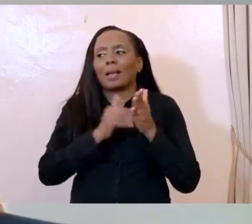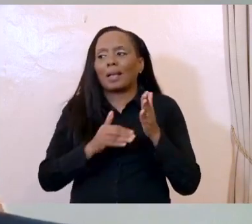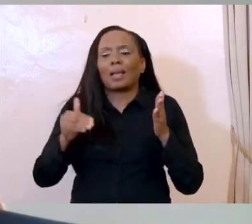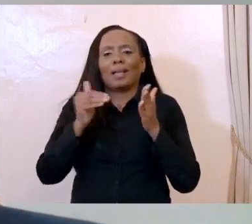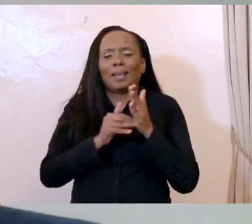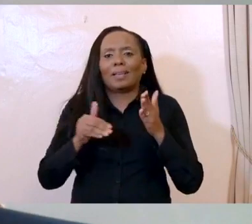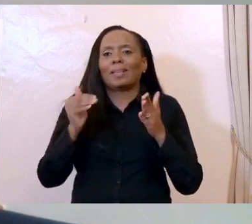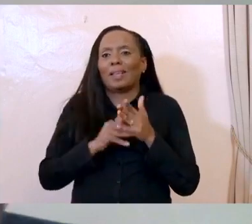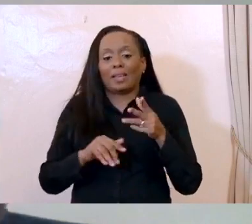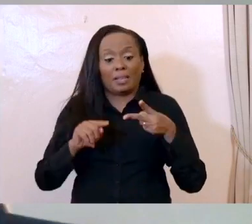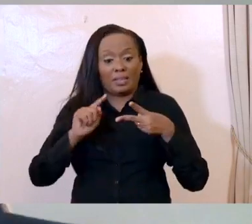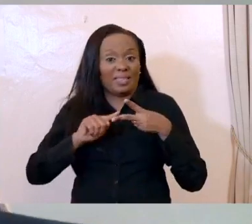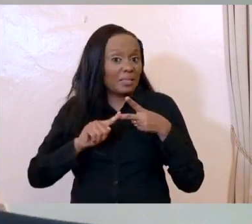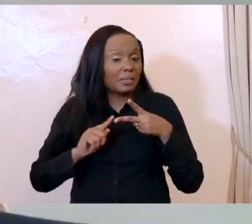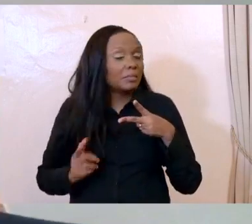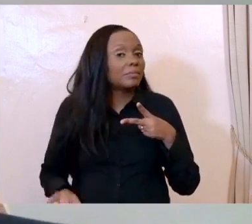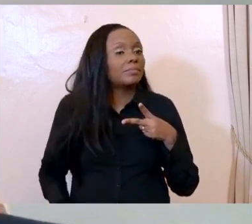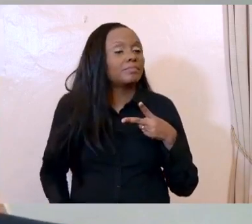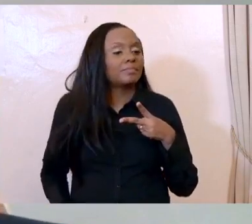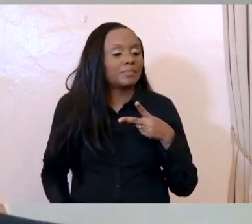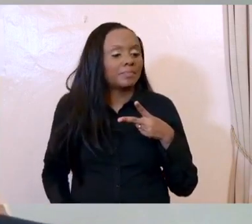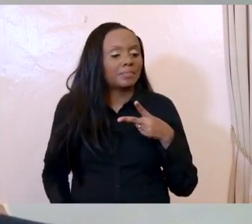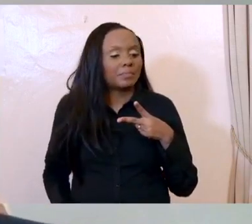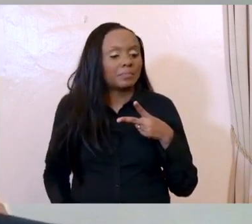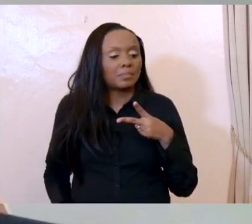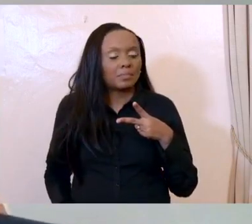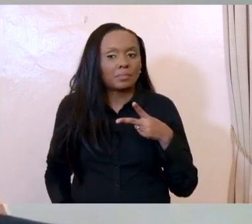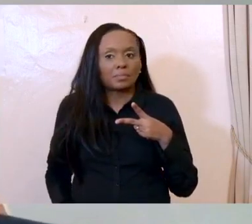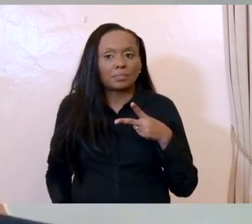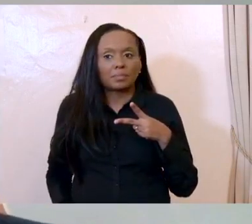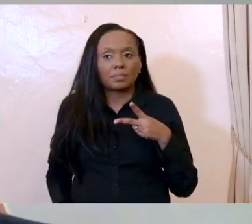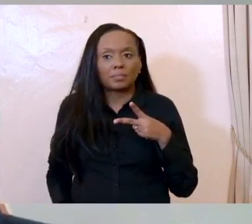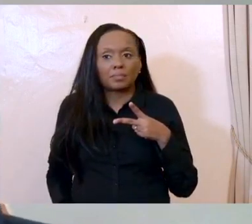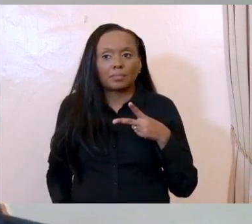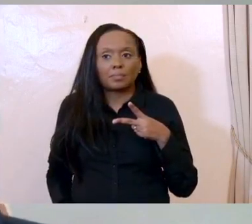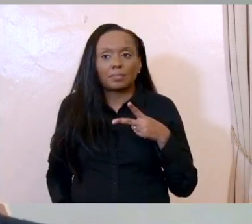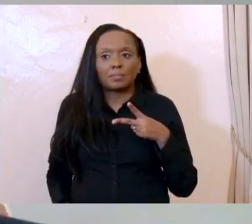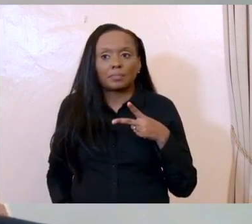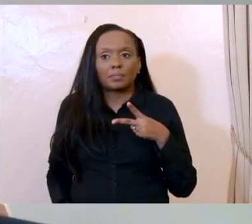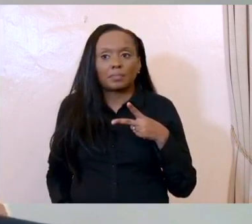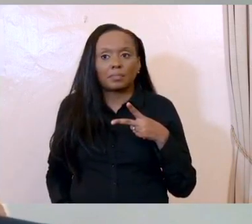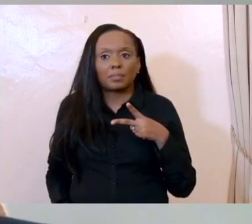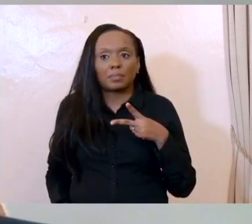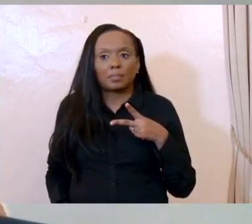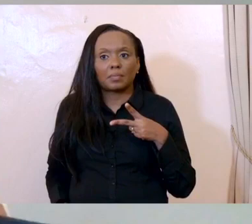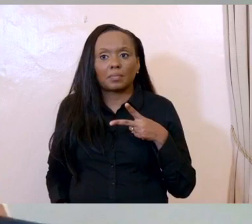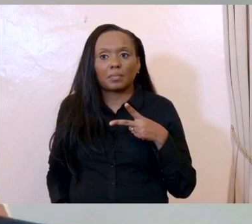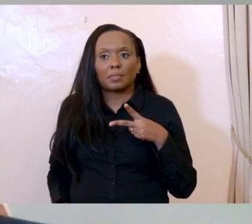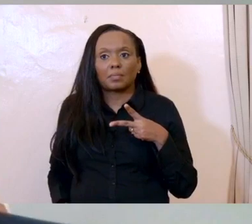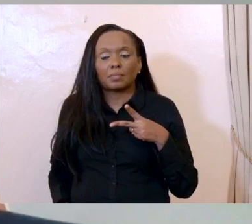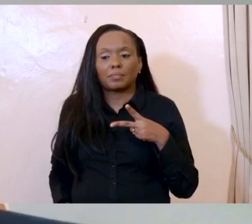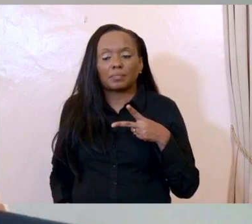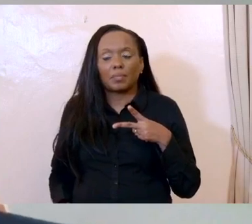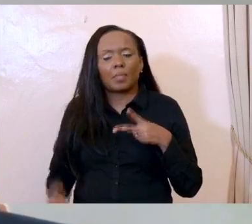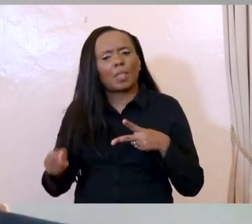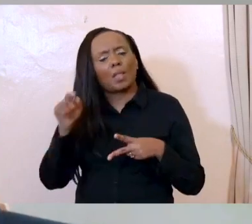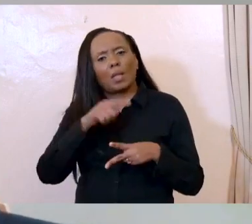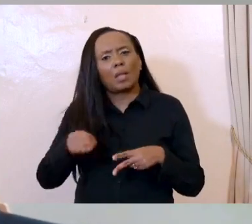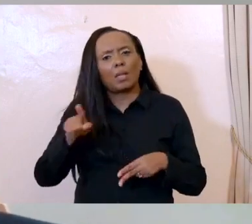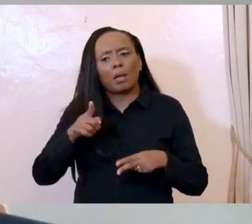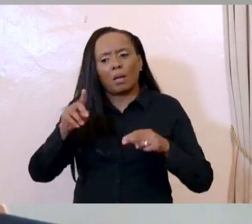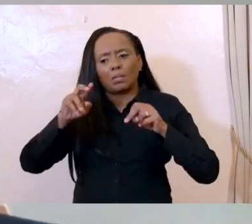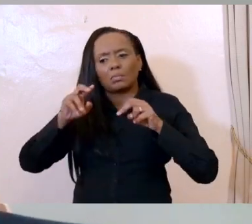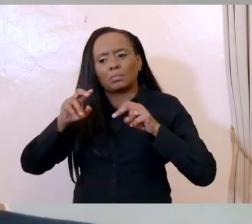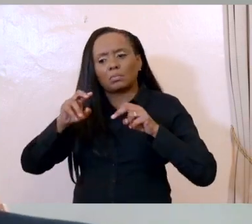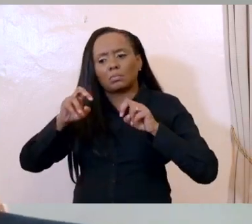but in terms of the variant, what the investigations into that, how